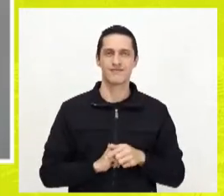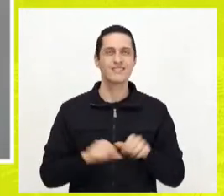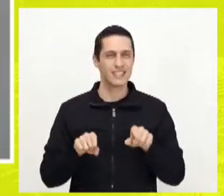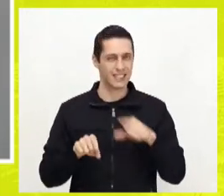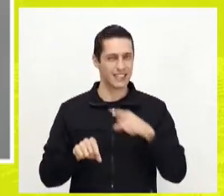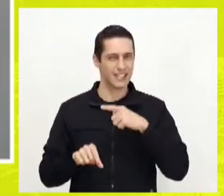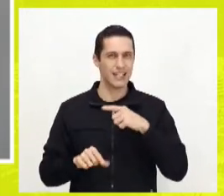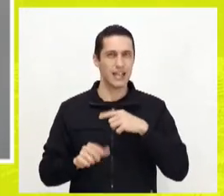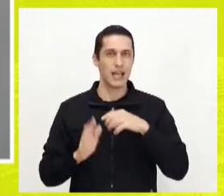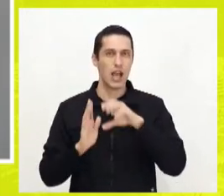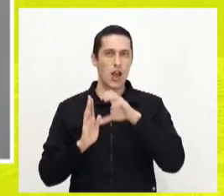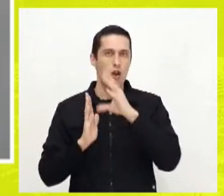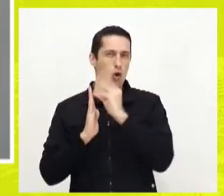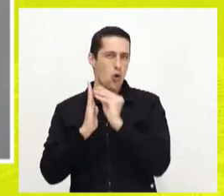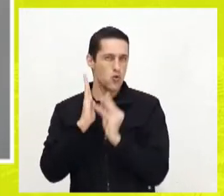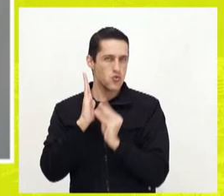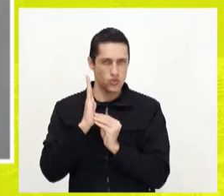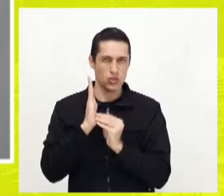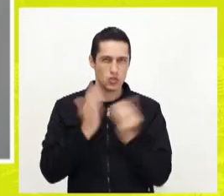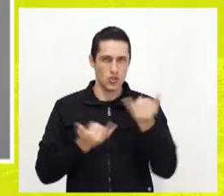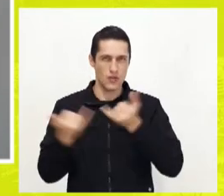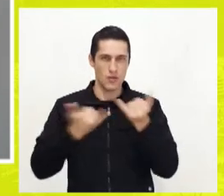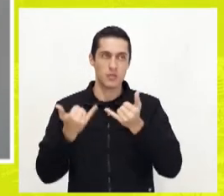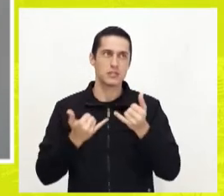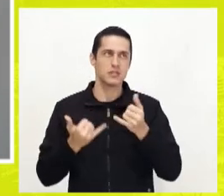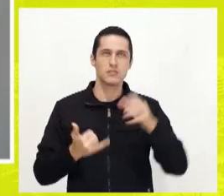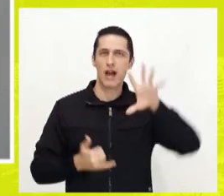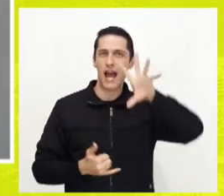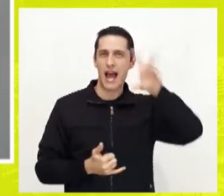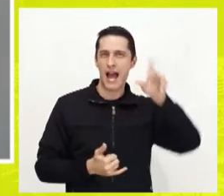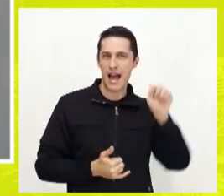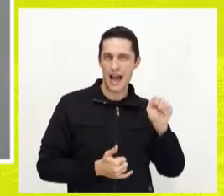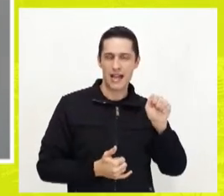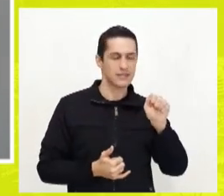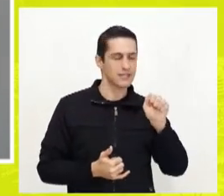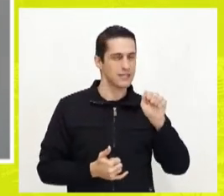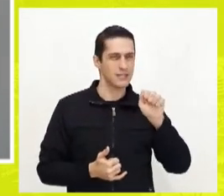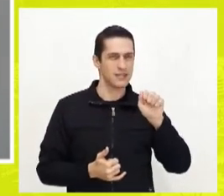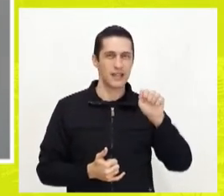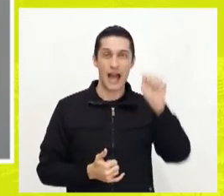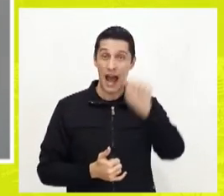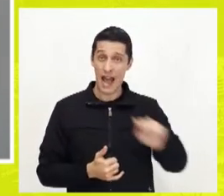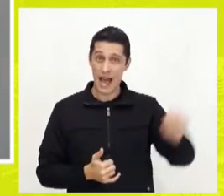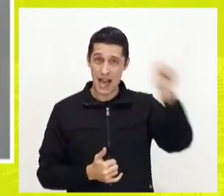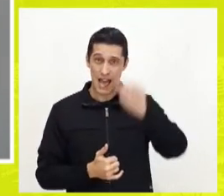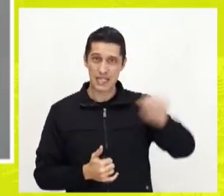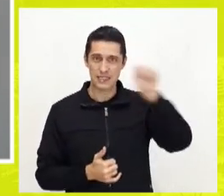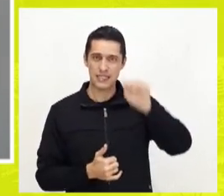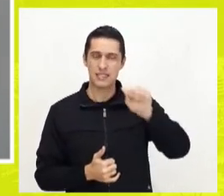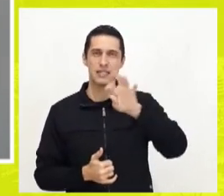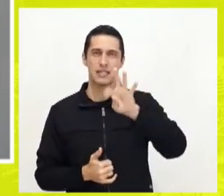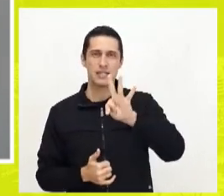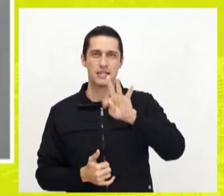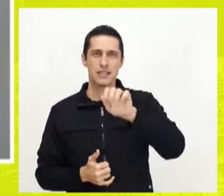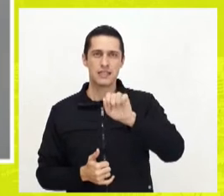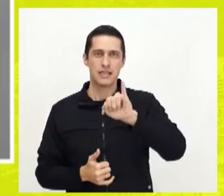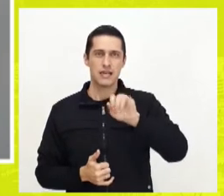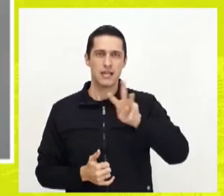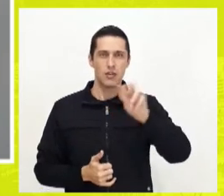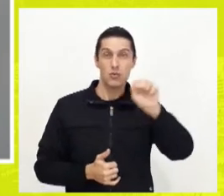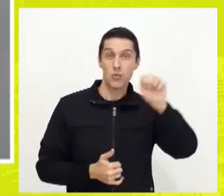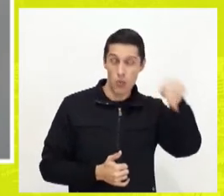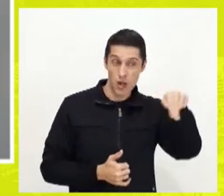emerged maybe in asia in taiwan for instance where the coronavirus facts